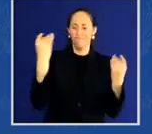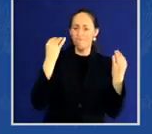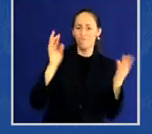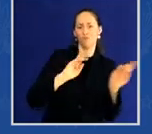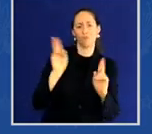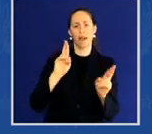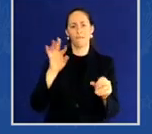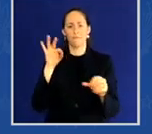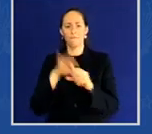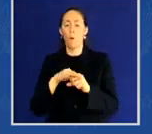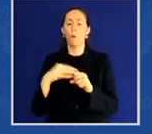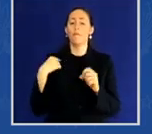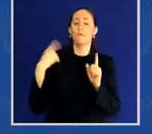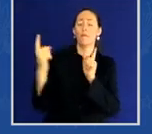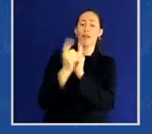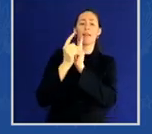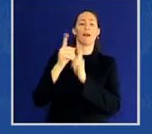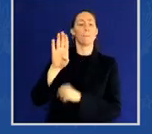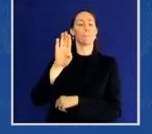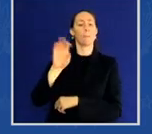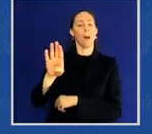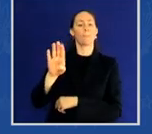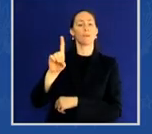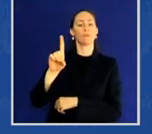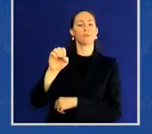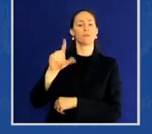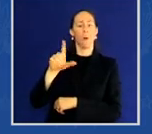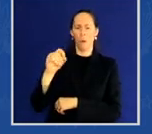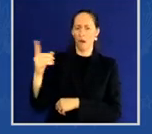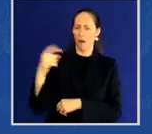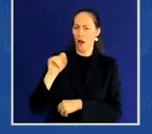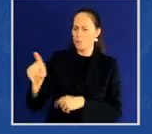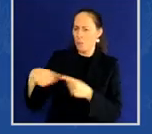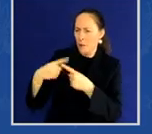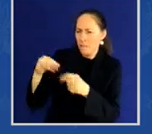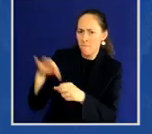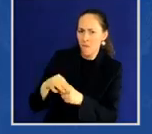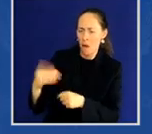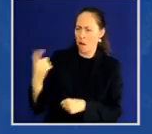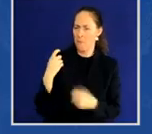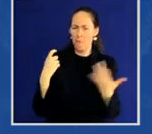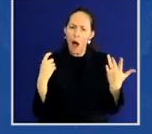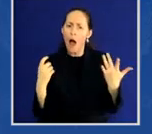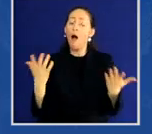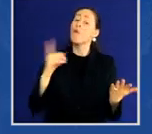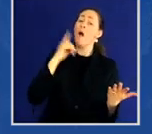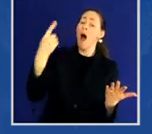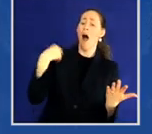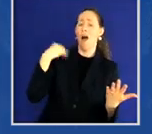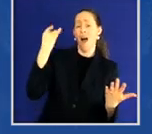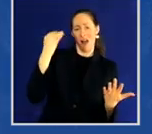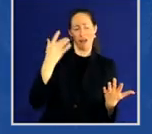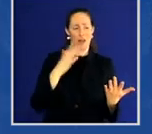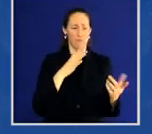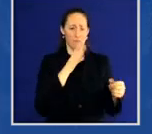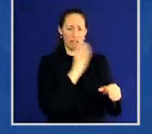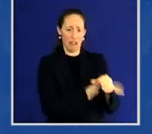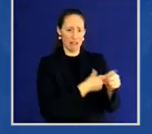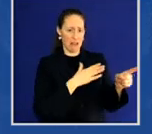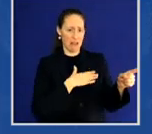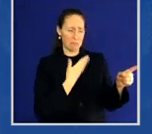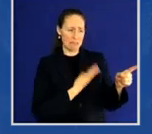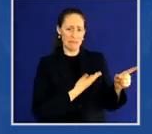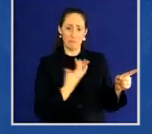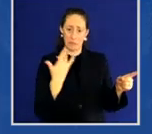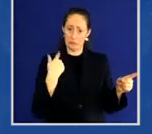when's the next vote going to take place?" He said, "Joe, what, why?" I said, "Well, my daughter is really upset. I'm not going to be able to be home for the birthday cake